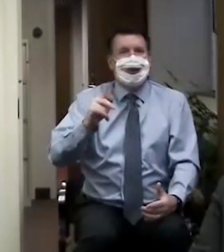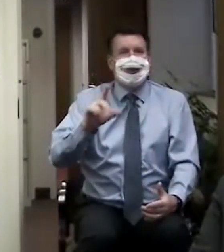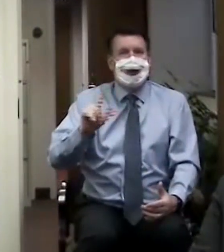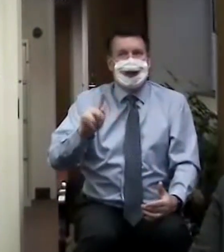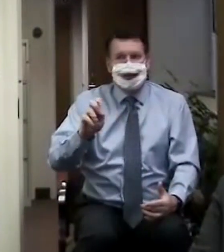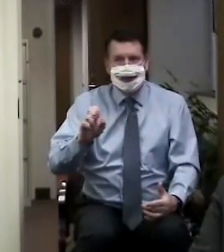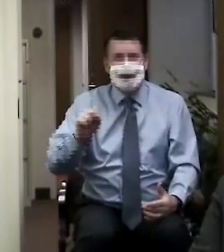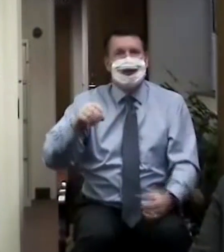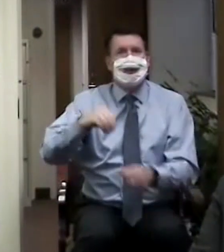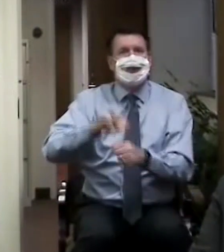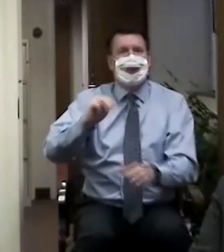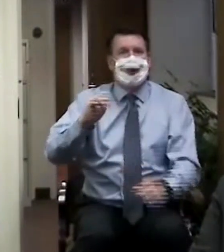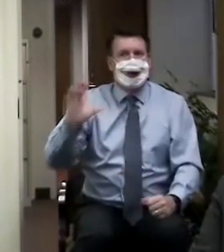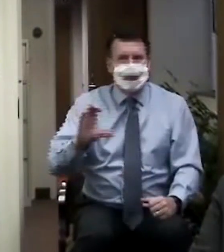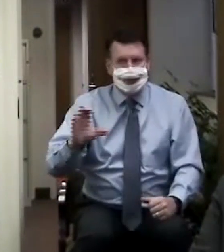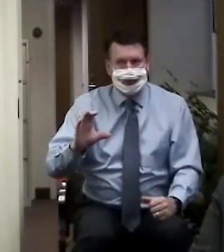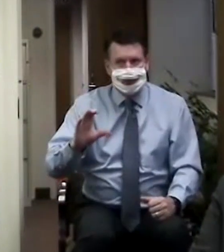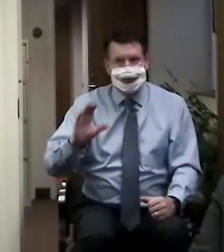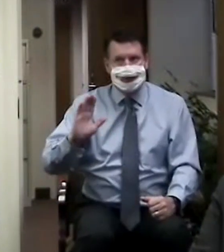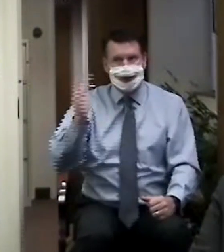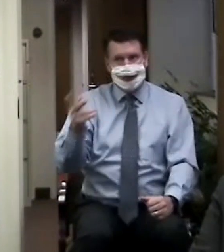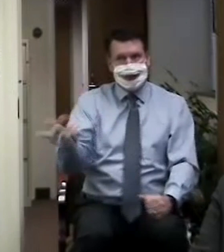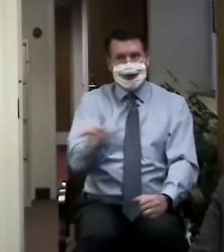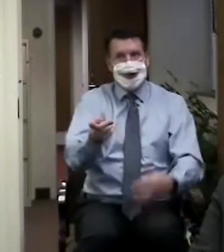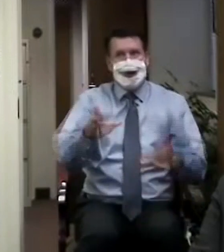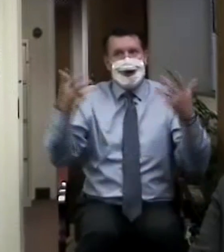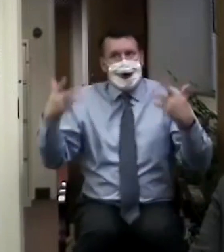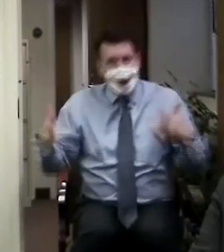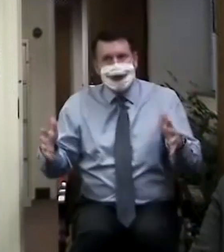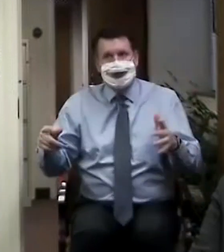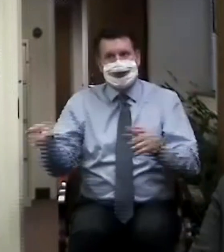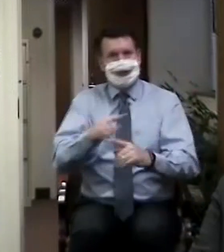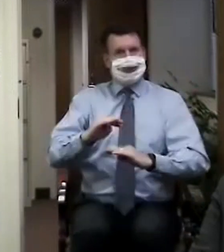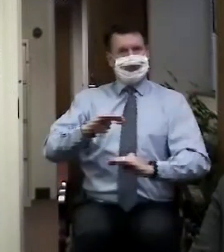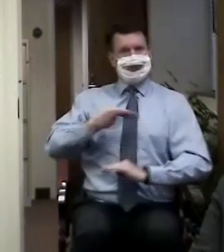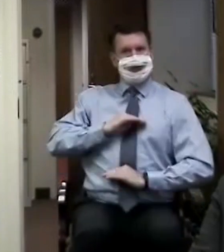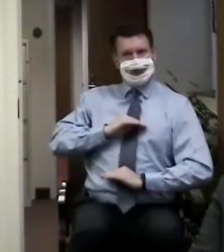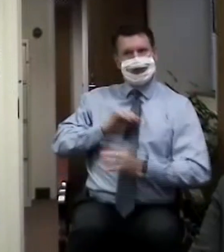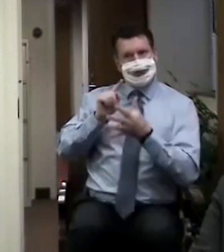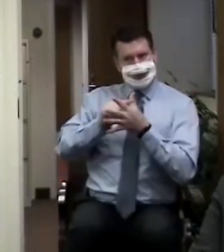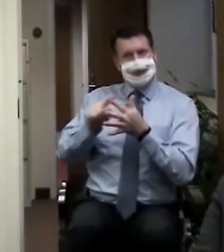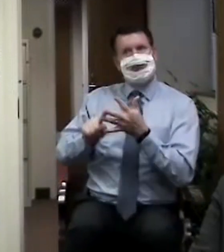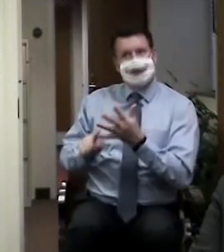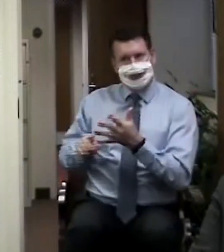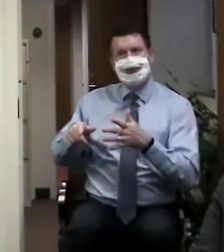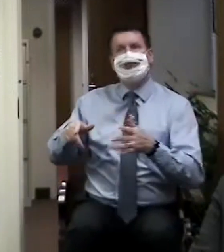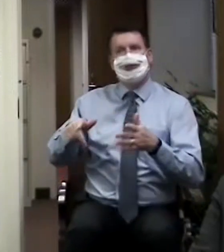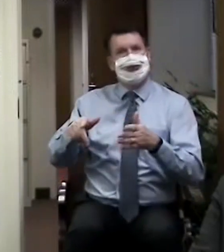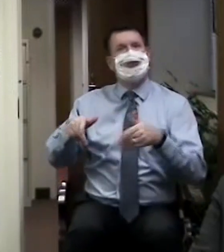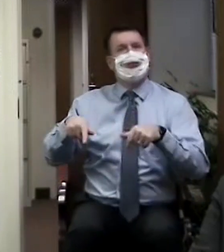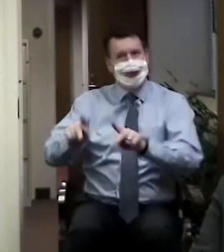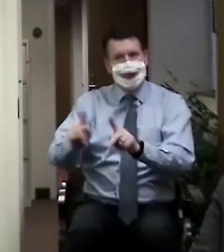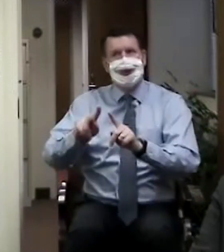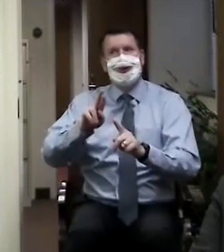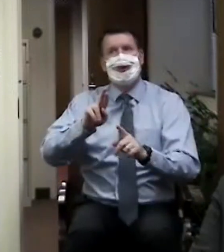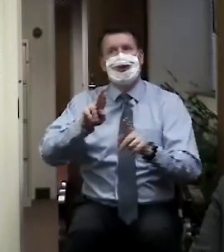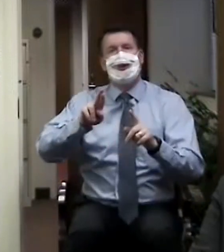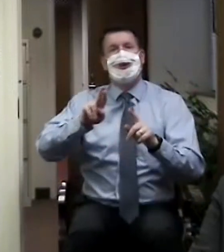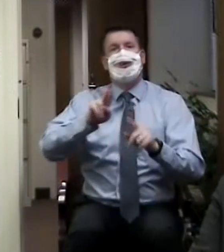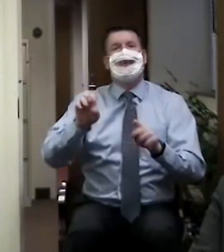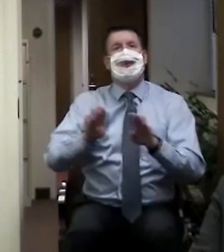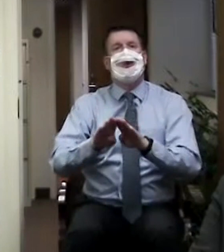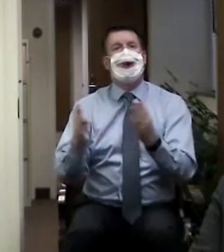guidelines to reopen for phase 1 starting this Friday. Do you anticipate, and this might be best for